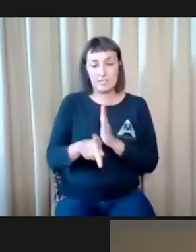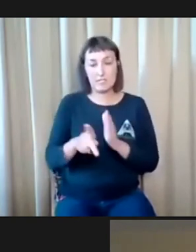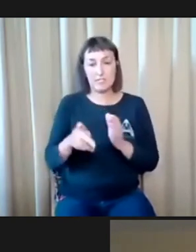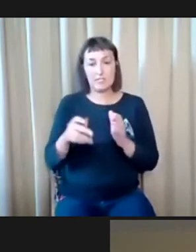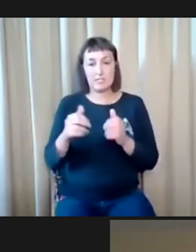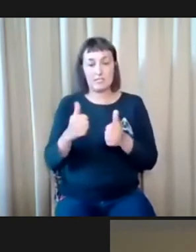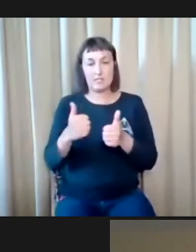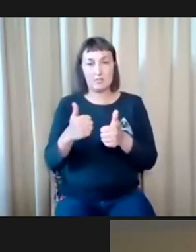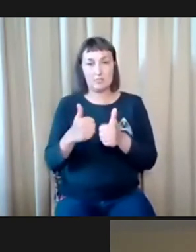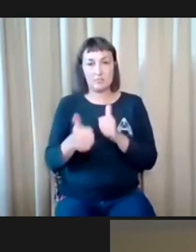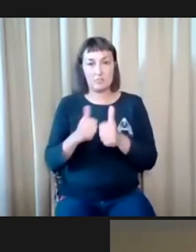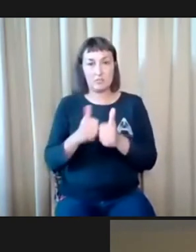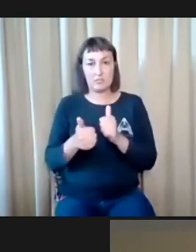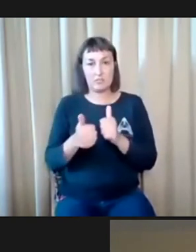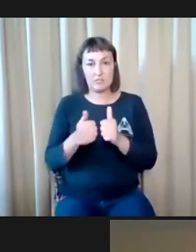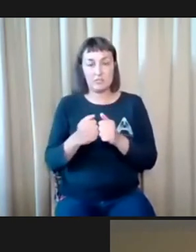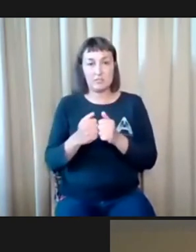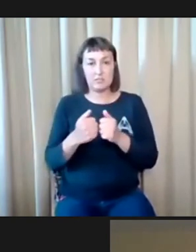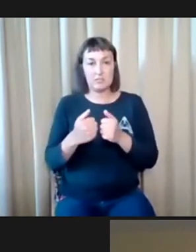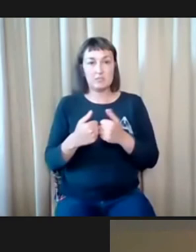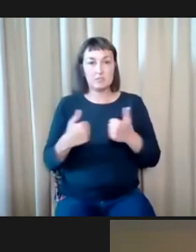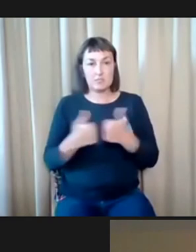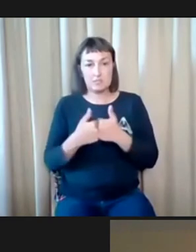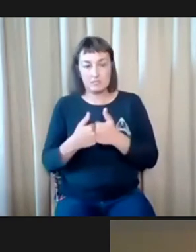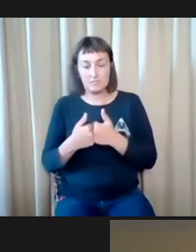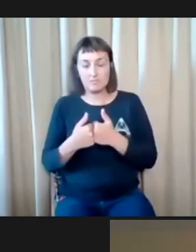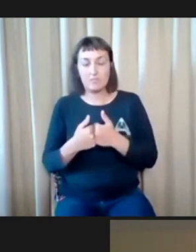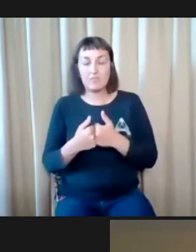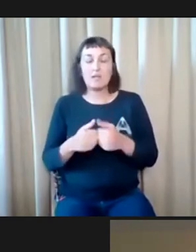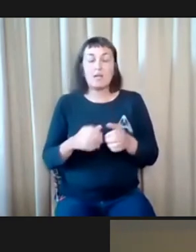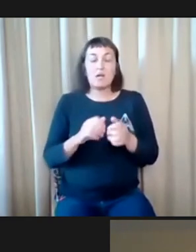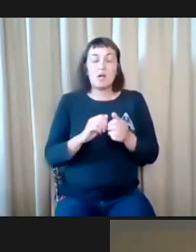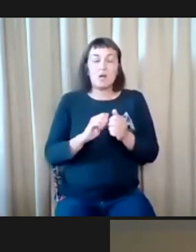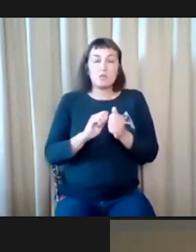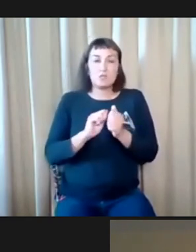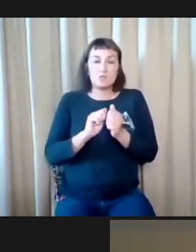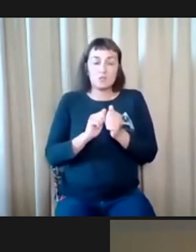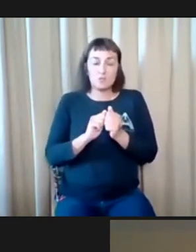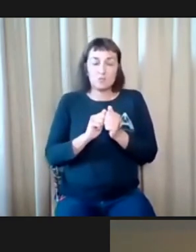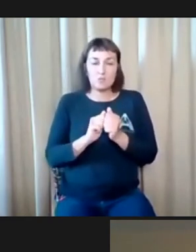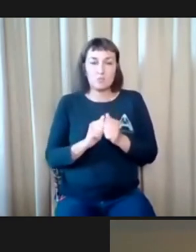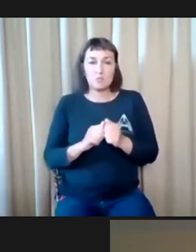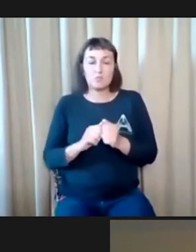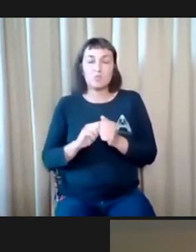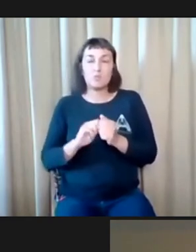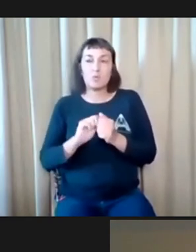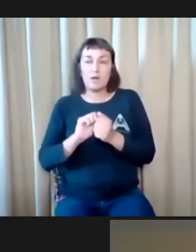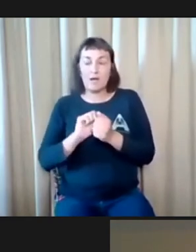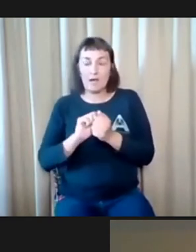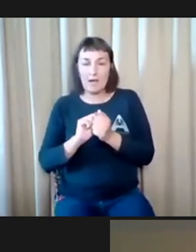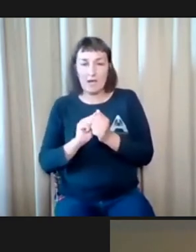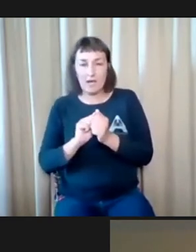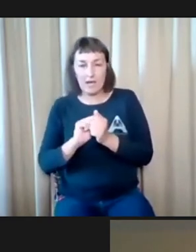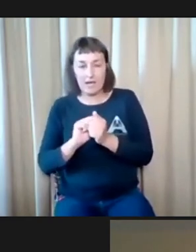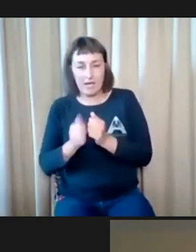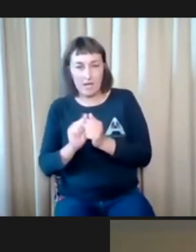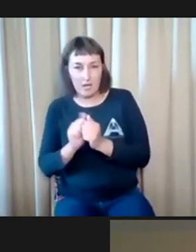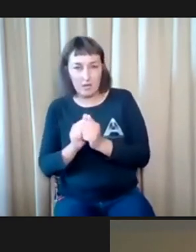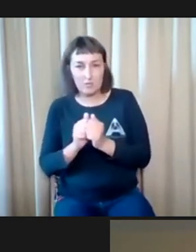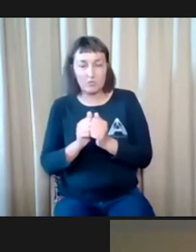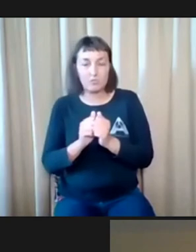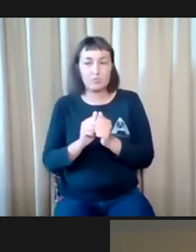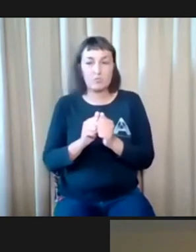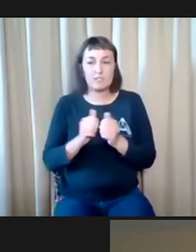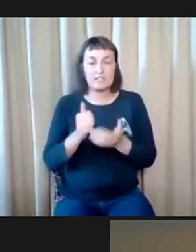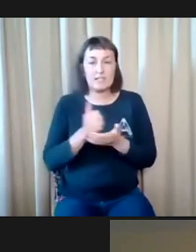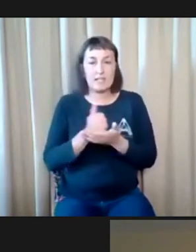have any predictions on who might be up next and how we could possibly, I know Camilla just gave us ideas on how we could rally the troops, but any other things that people can do